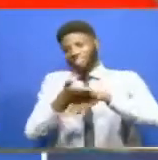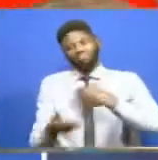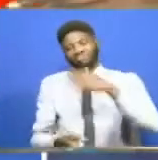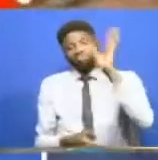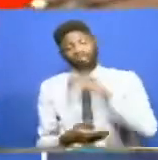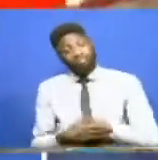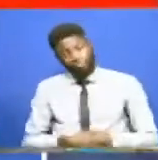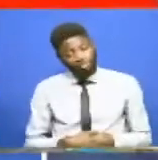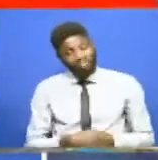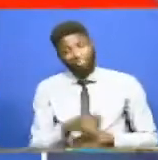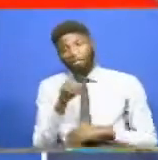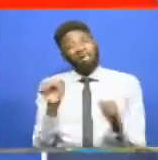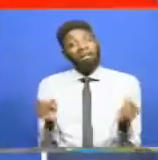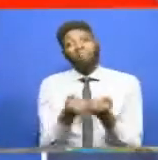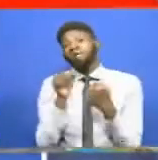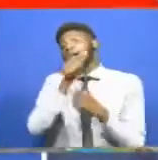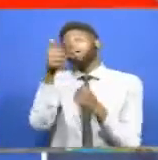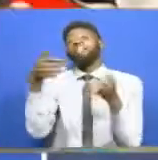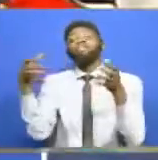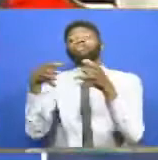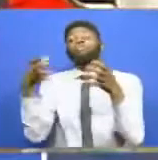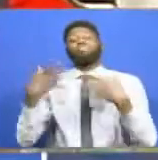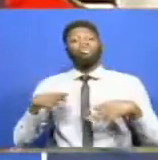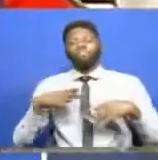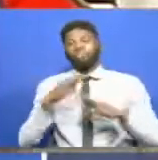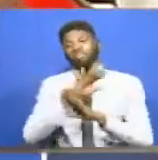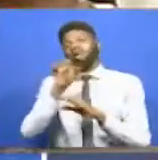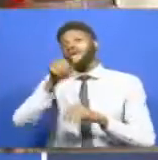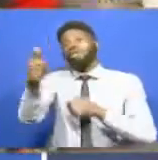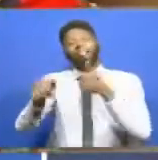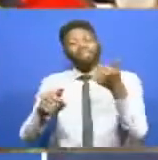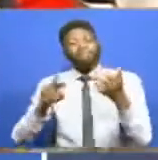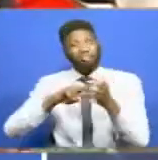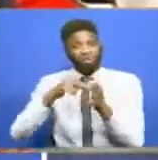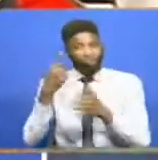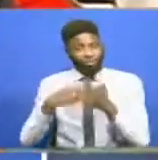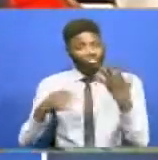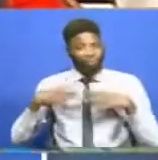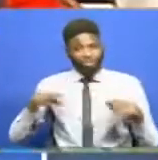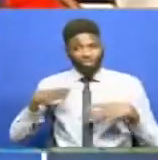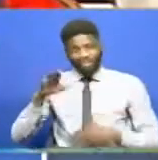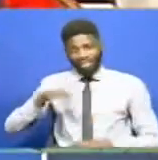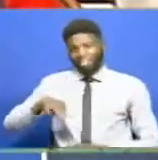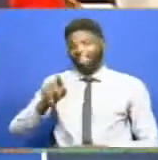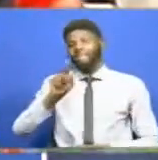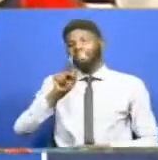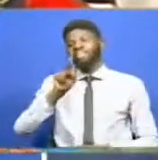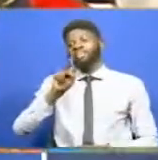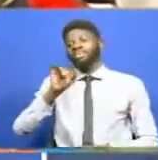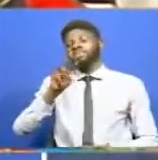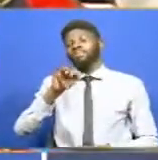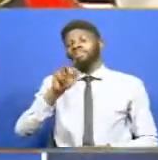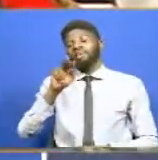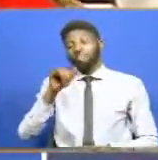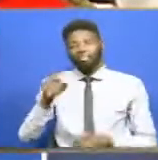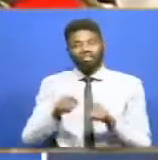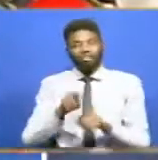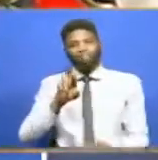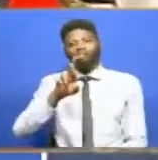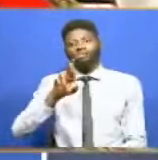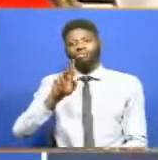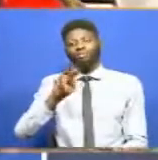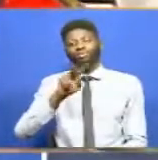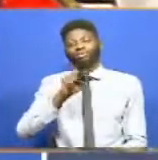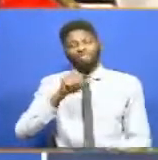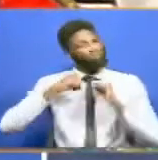It's just for others. Mm-hmm. And the others being those guys who stay in Kilimani, Runda, and wherever, but